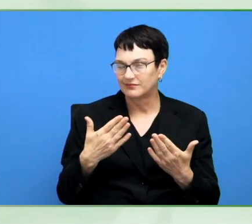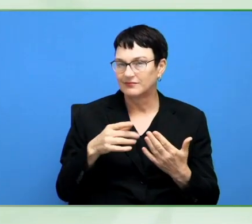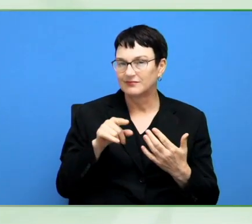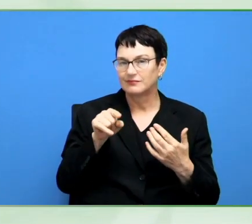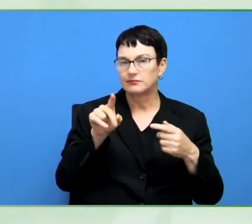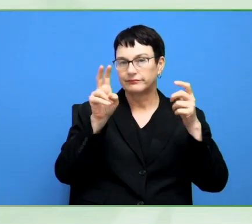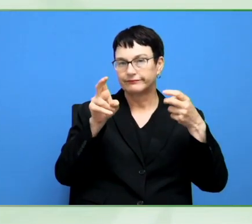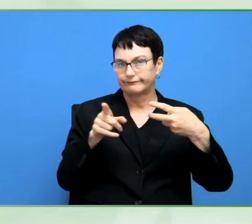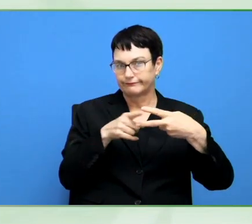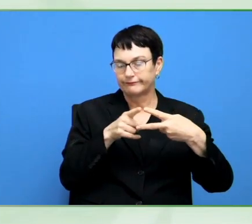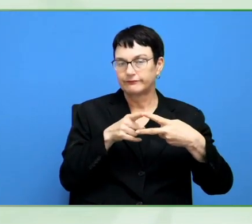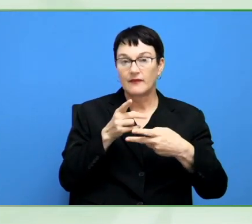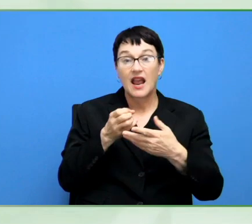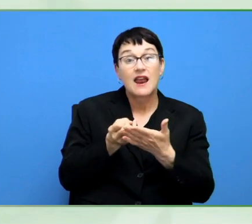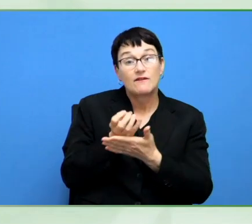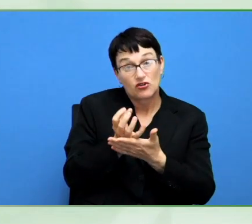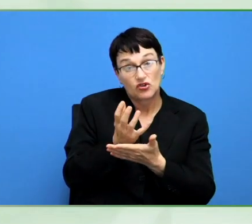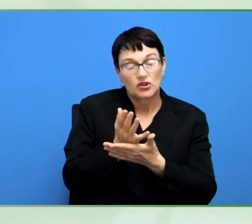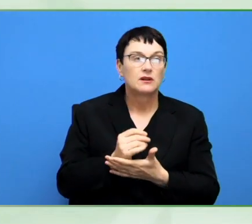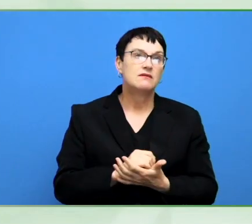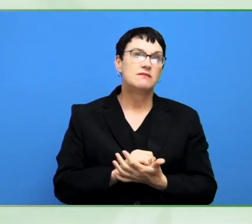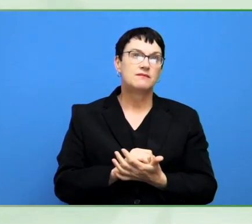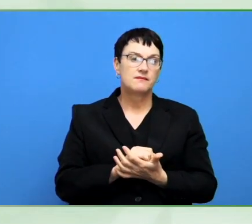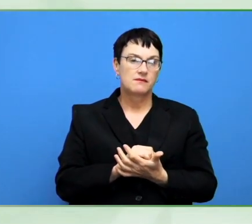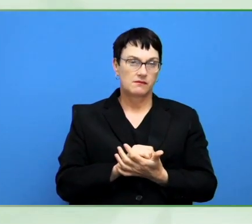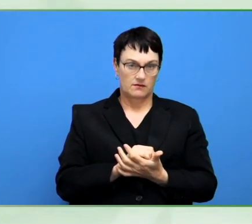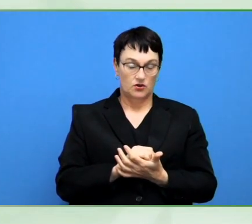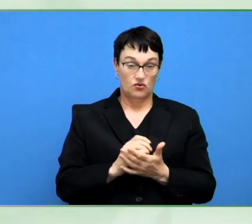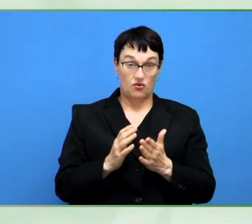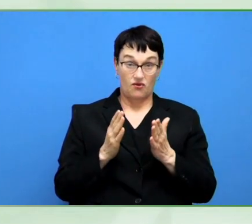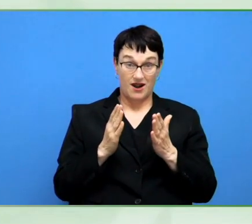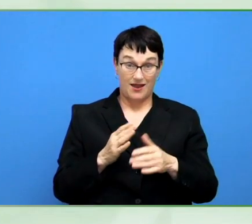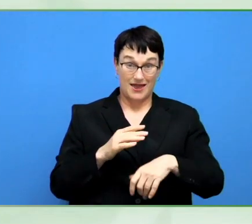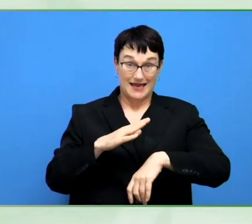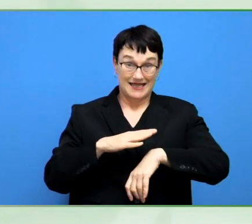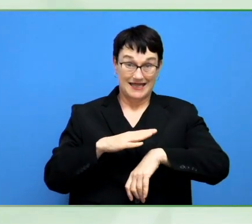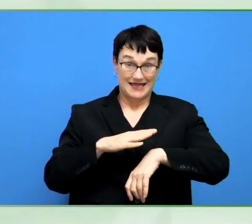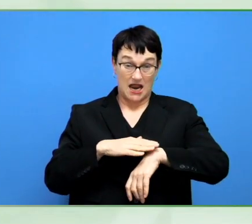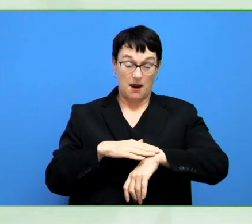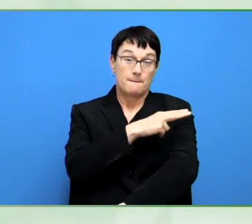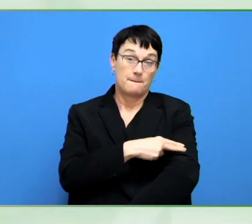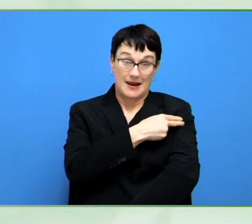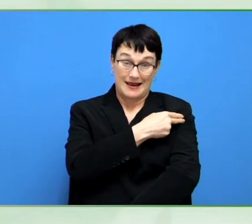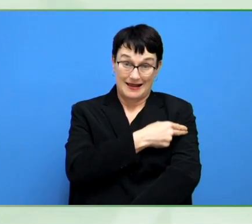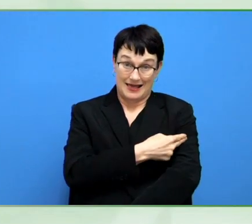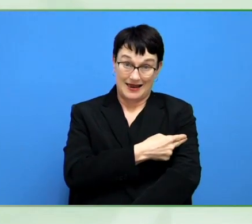the point at which a patient is fit in the clinic, that is